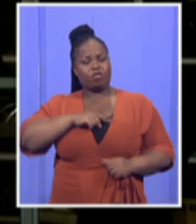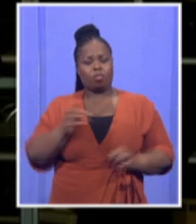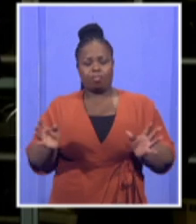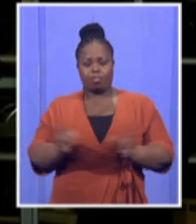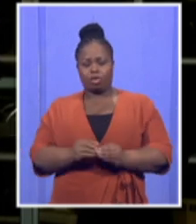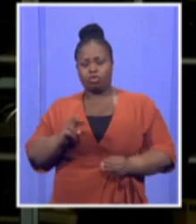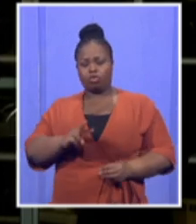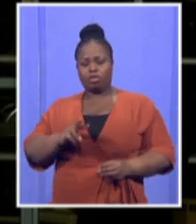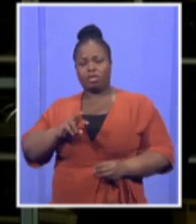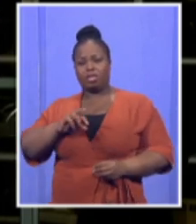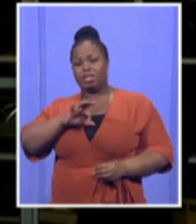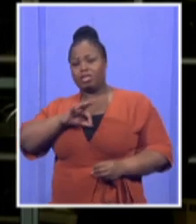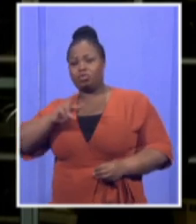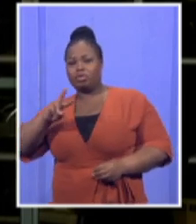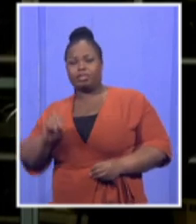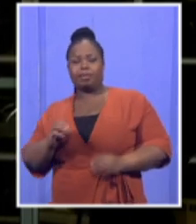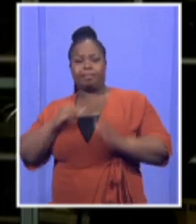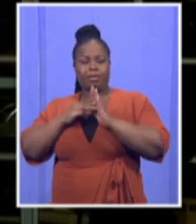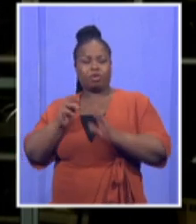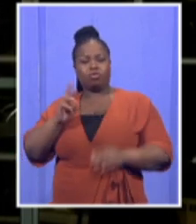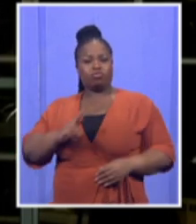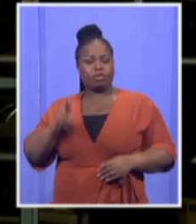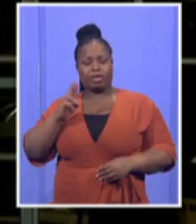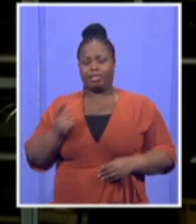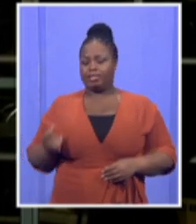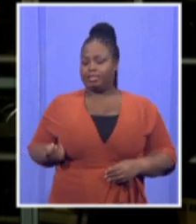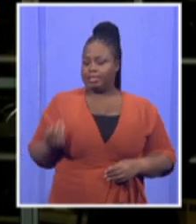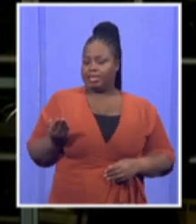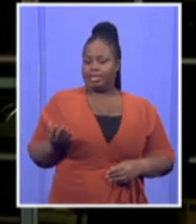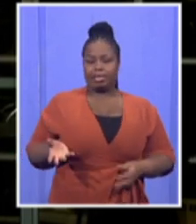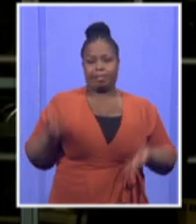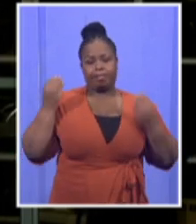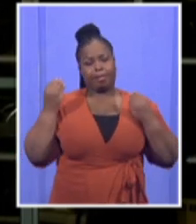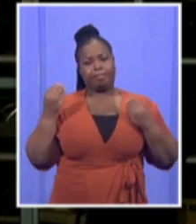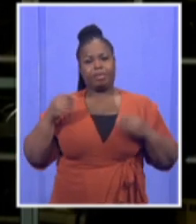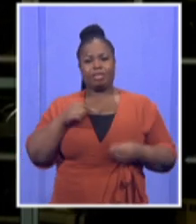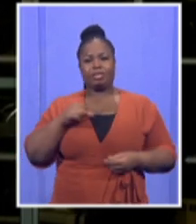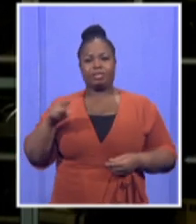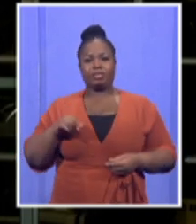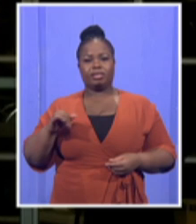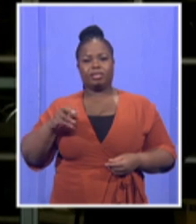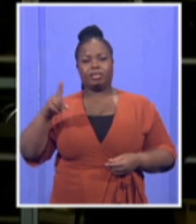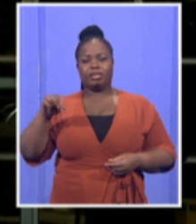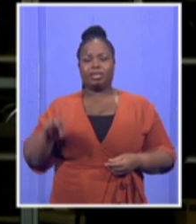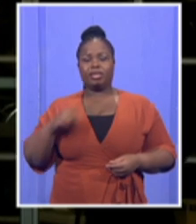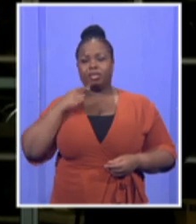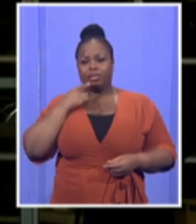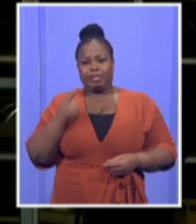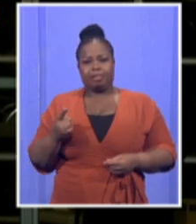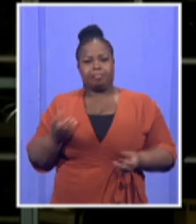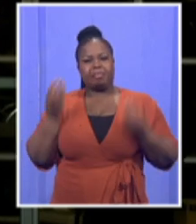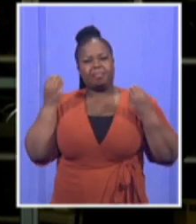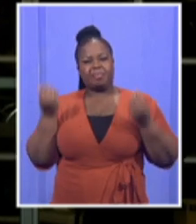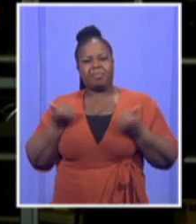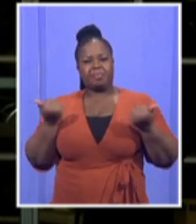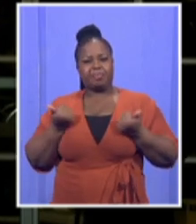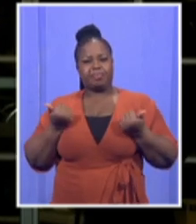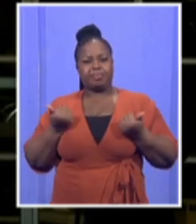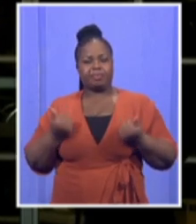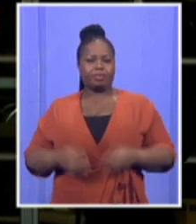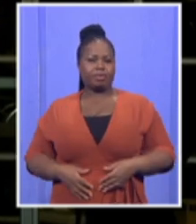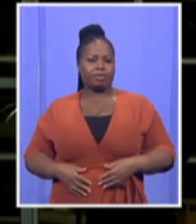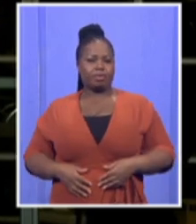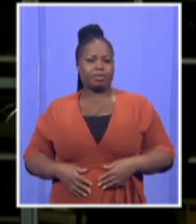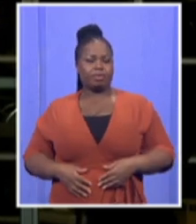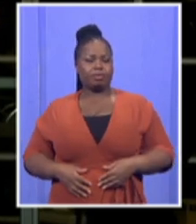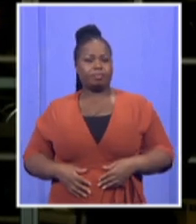320 million rand tender that Zandile Gumede is allegedly being said to have